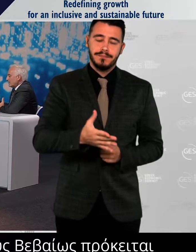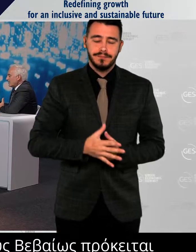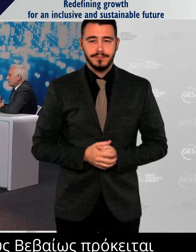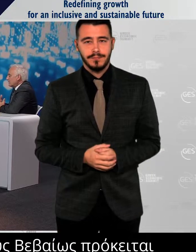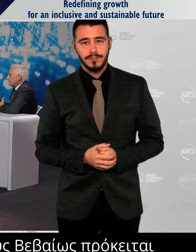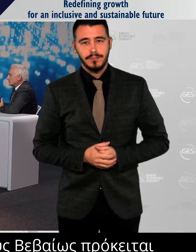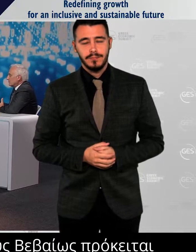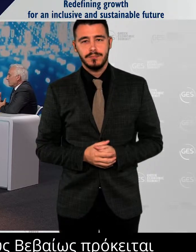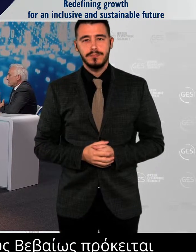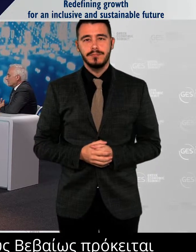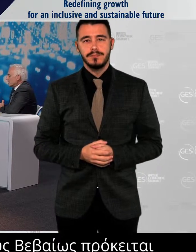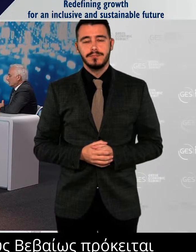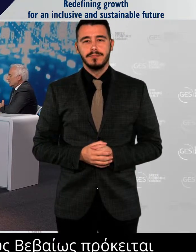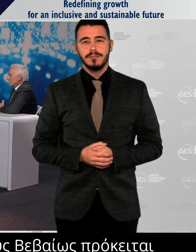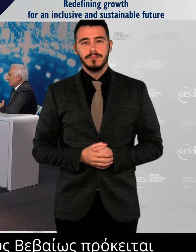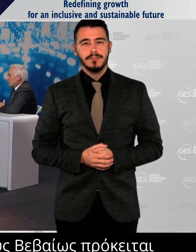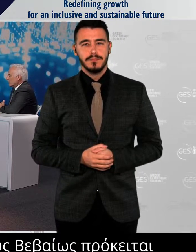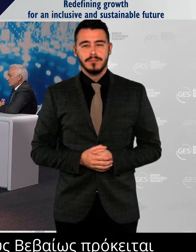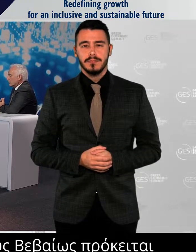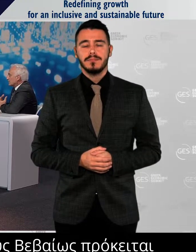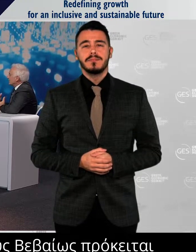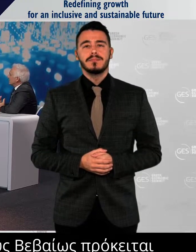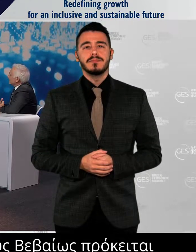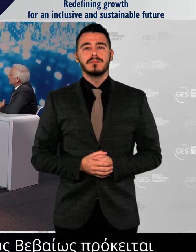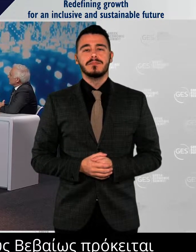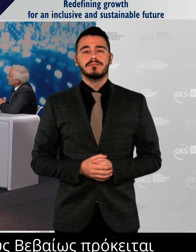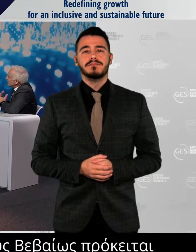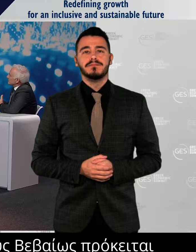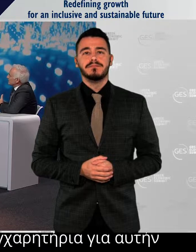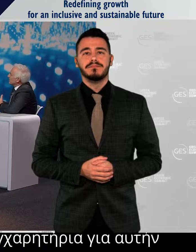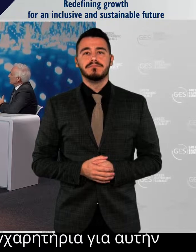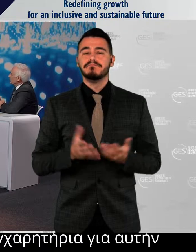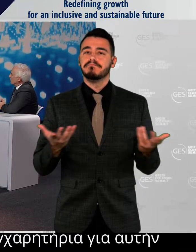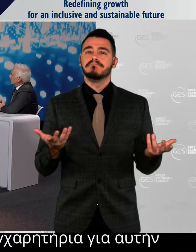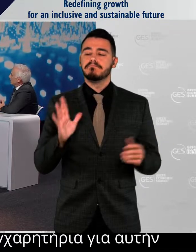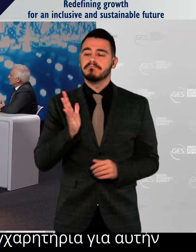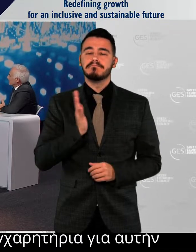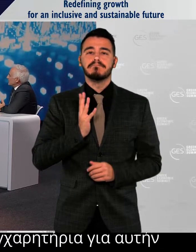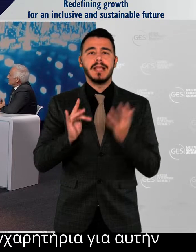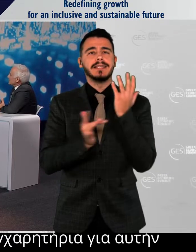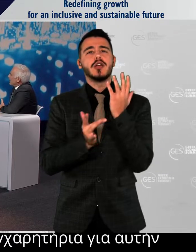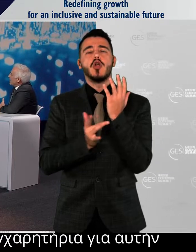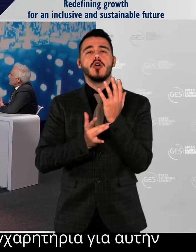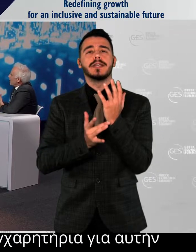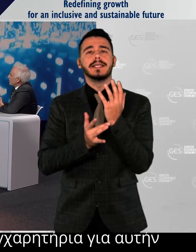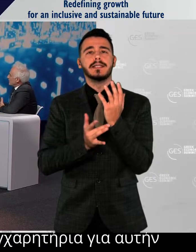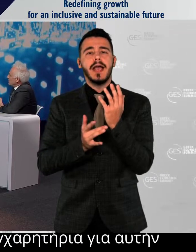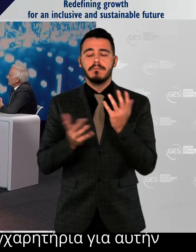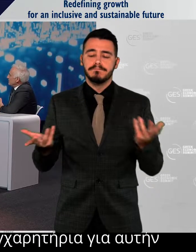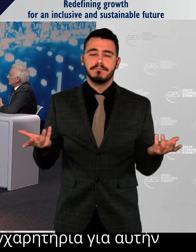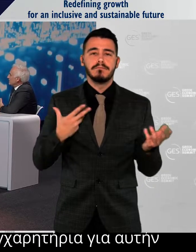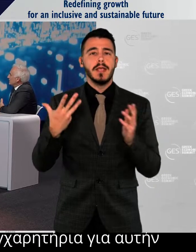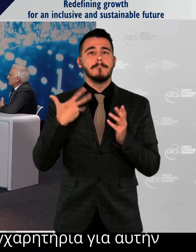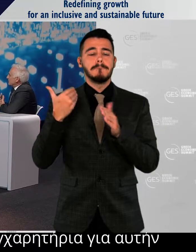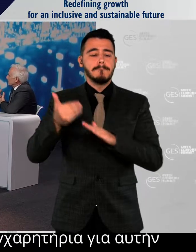What can the tech industry players do for a more sustainable future? What else they can do? How they can